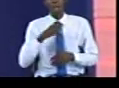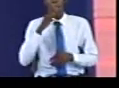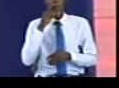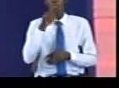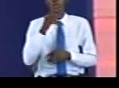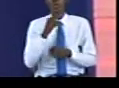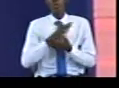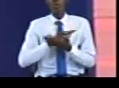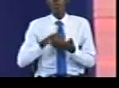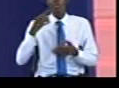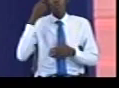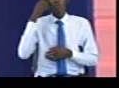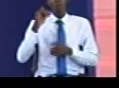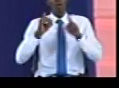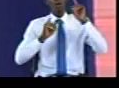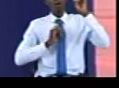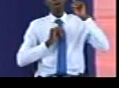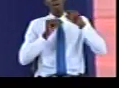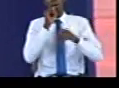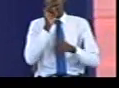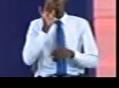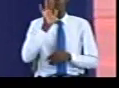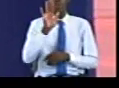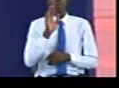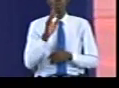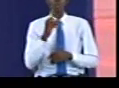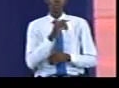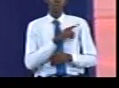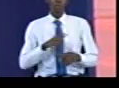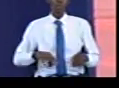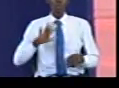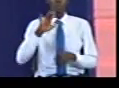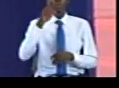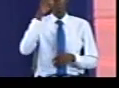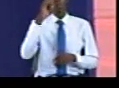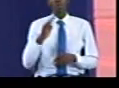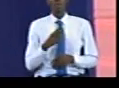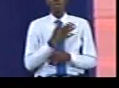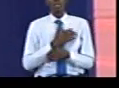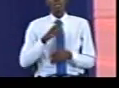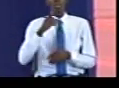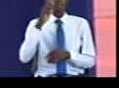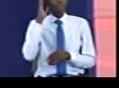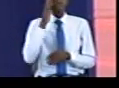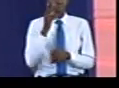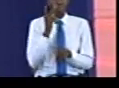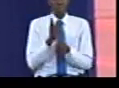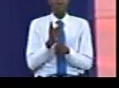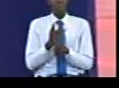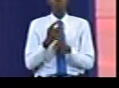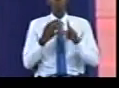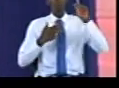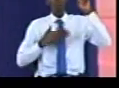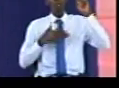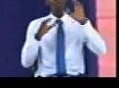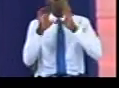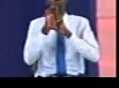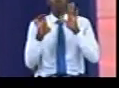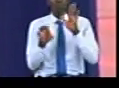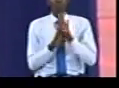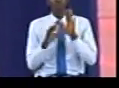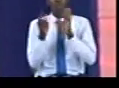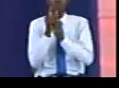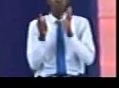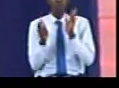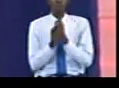your God. Look at verse 8, and ye shall keep my statutes and do them. That's sure. Whatever he has told you already, and whatever